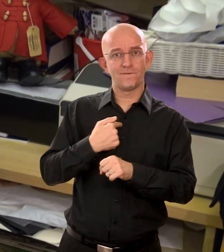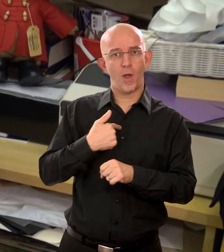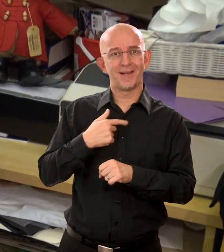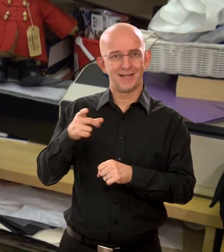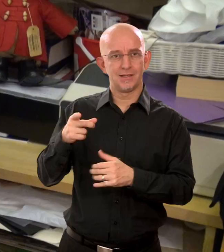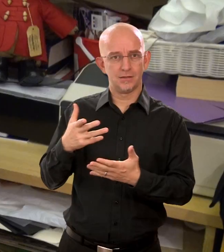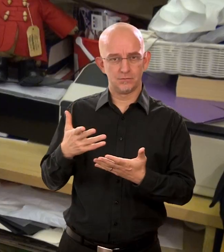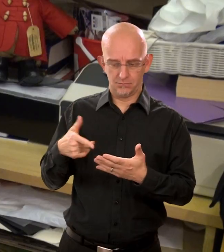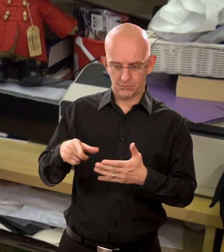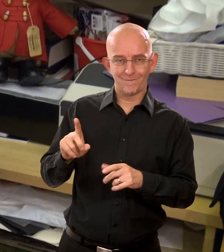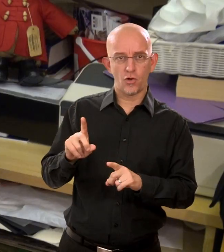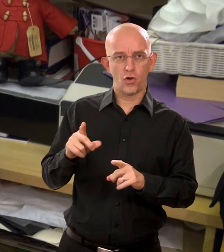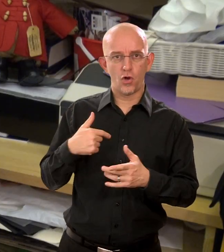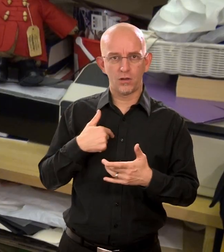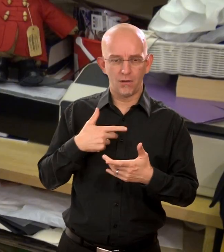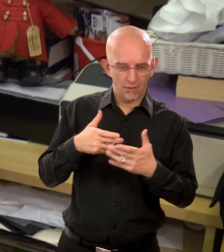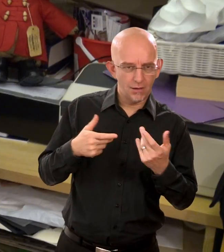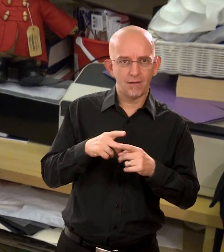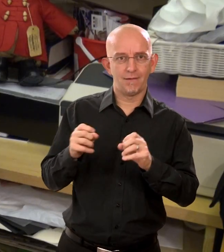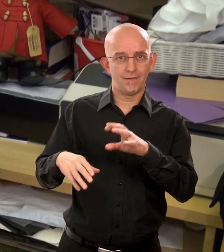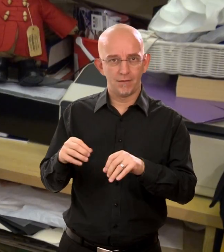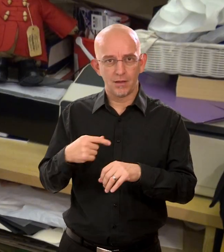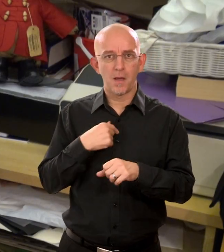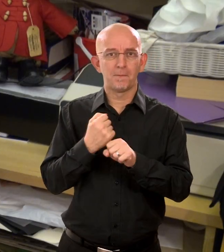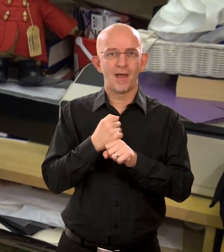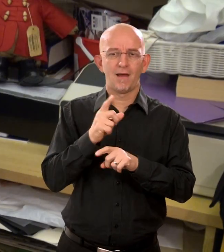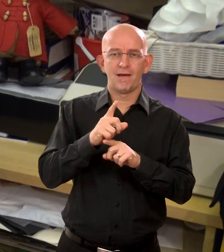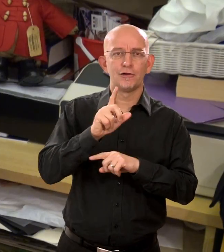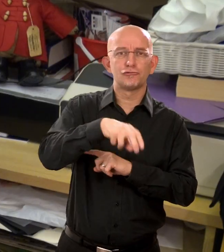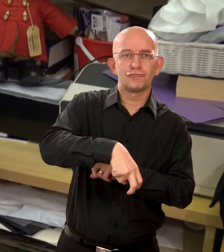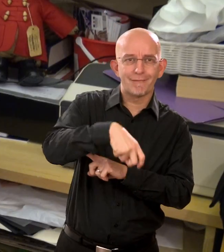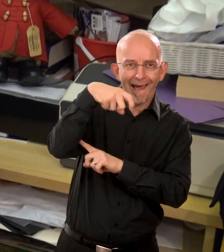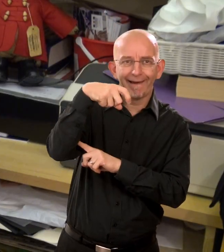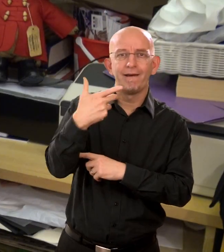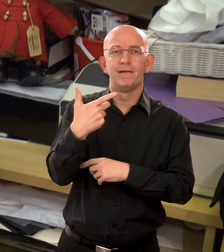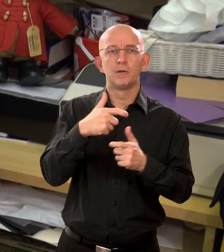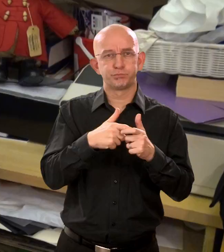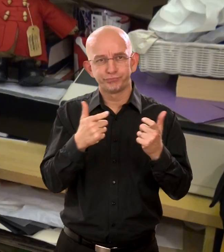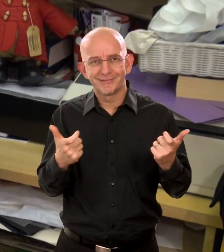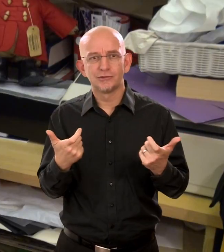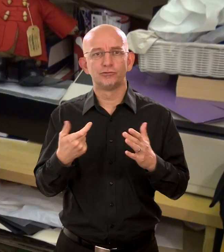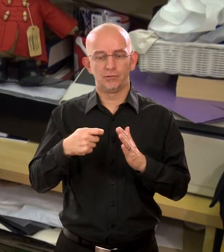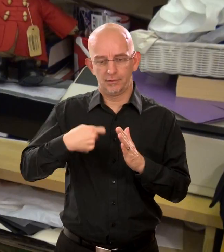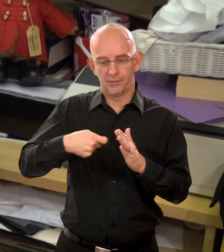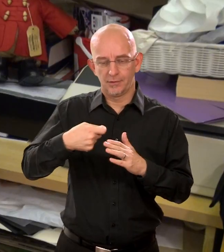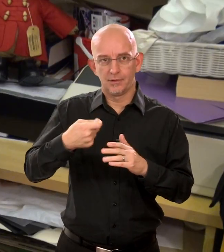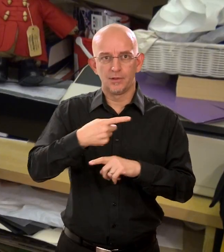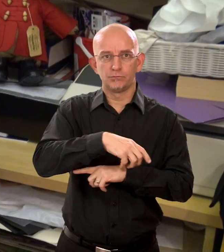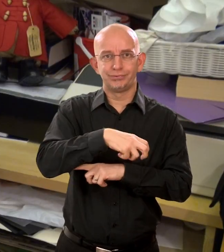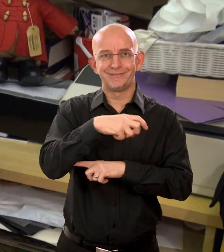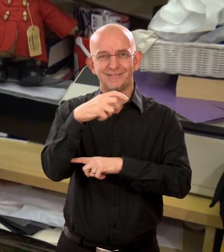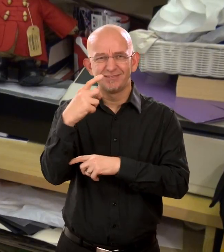in bridges, Yes. winding up bridges and so on, and the cranes. And I had I